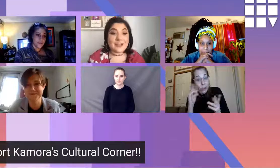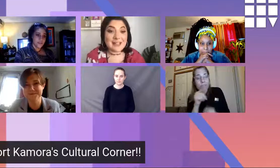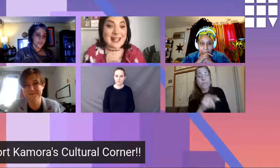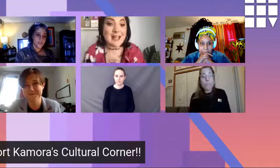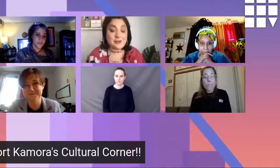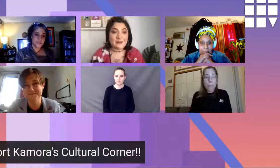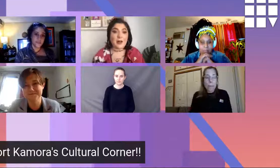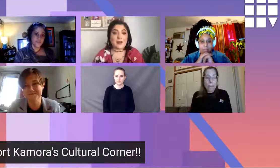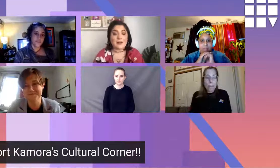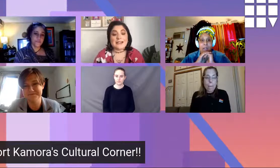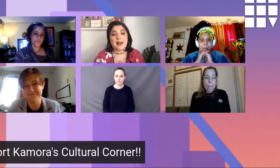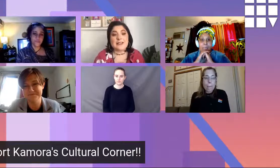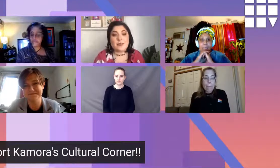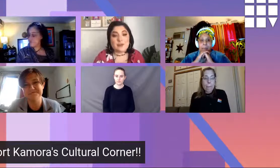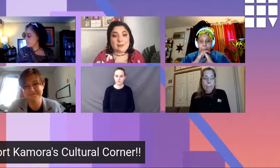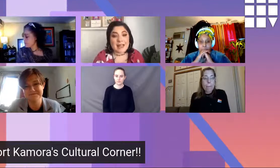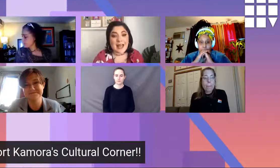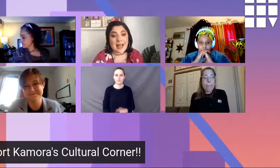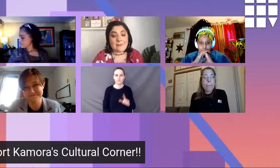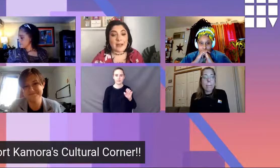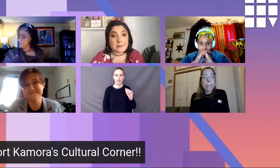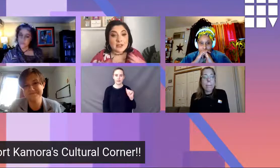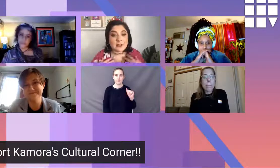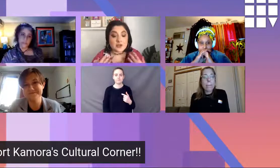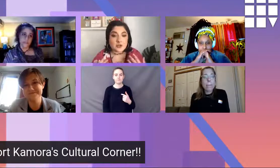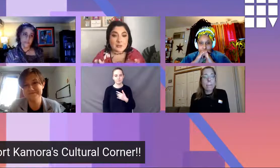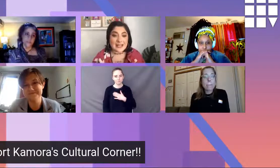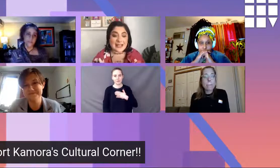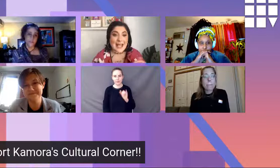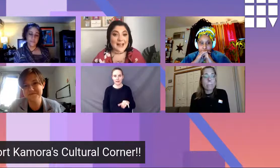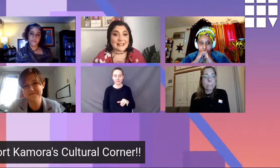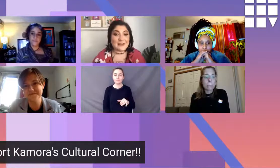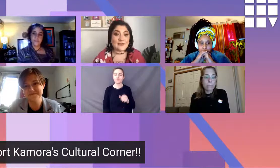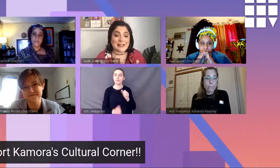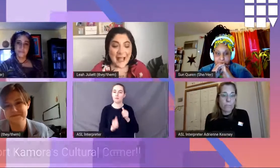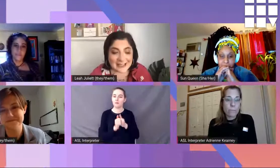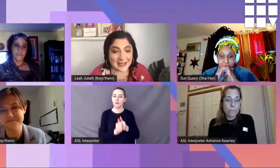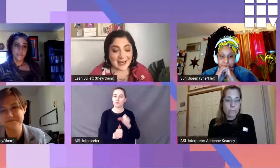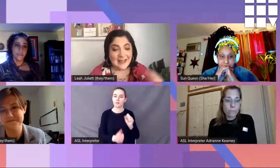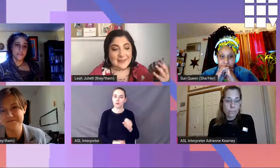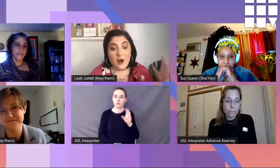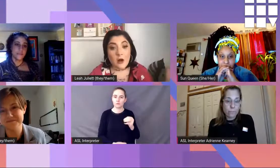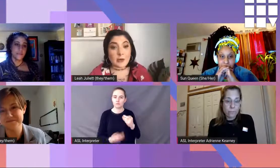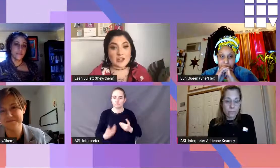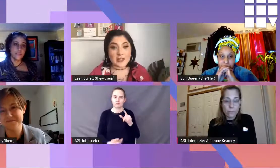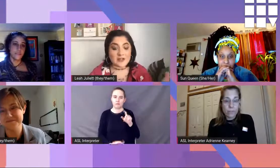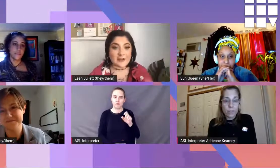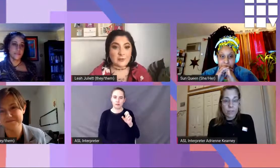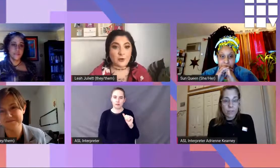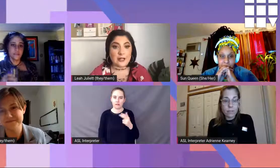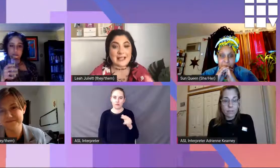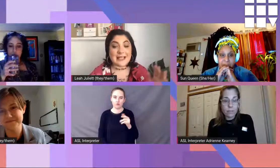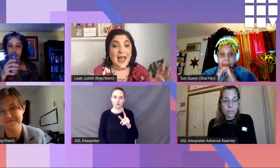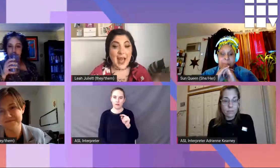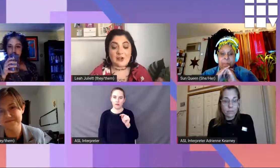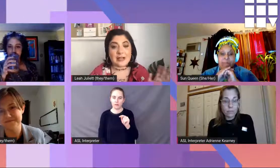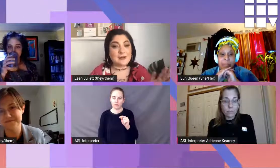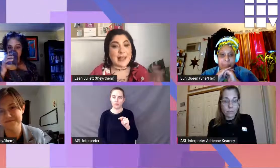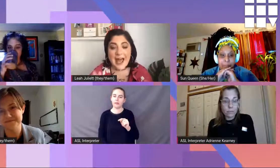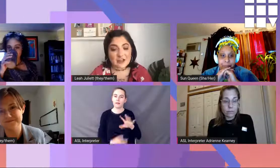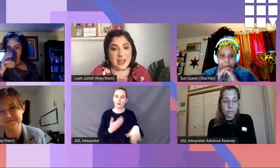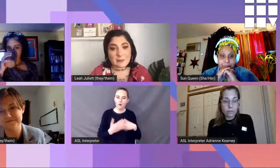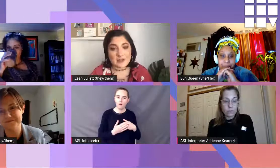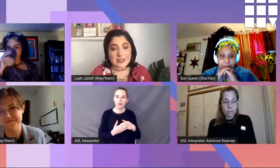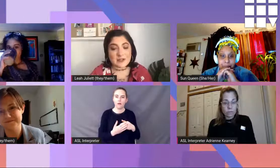I appreciate that. You can follow us on social media. My personal social media is at Leah Juliett. And then all March Against Revenge Porn is, you could